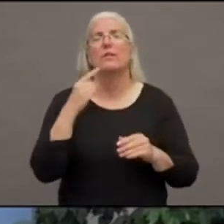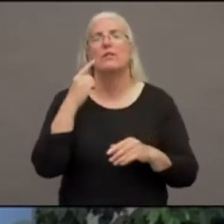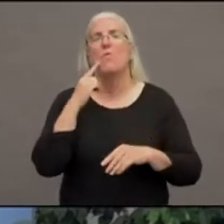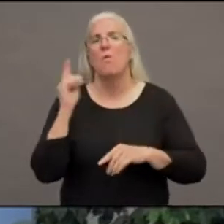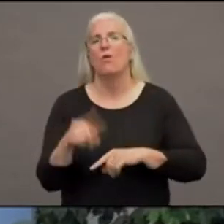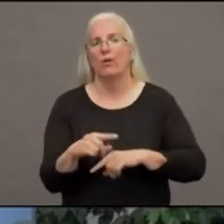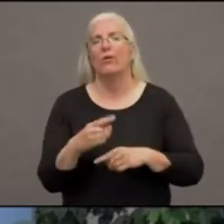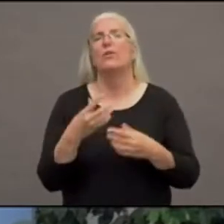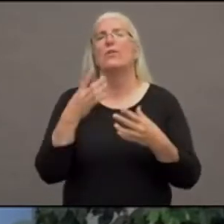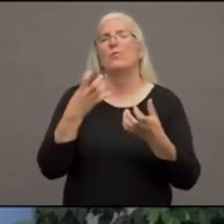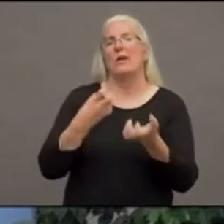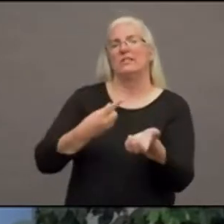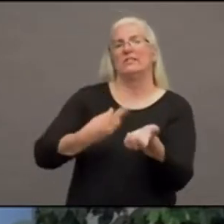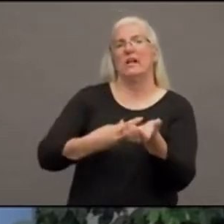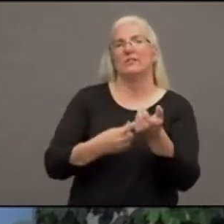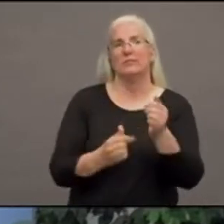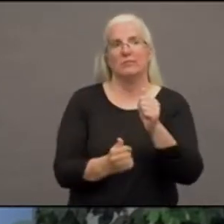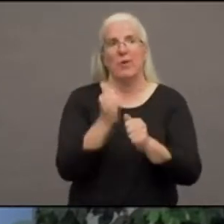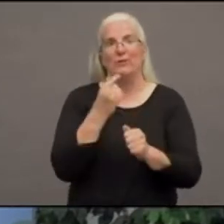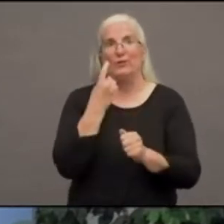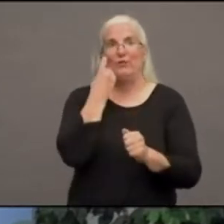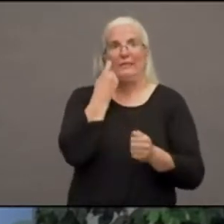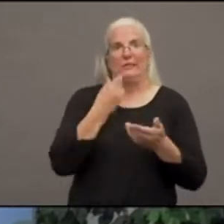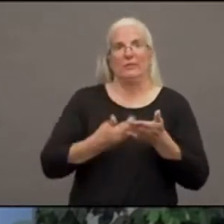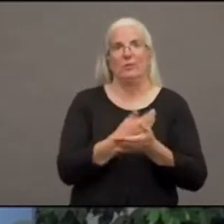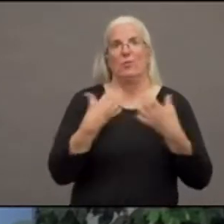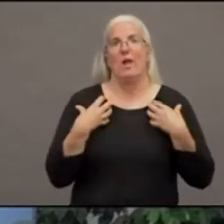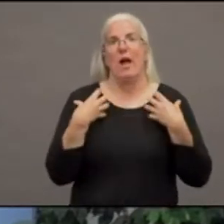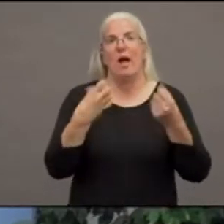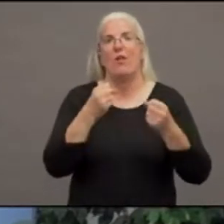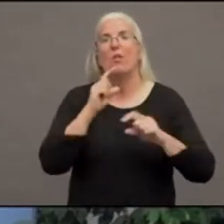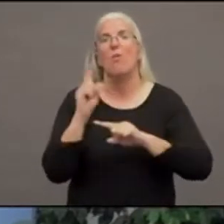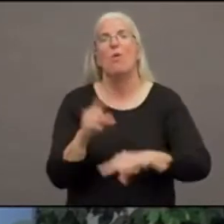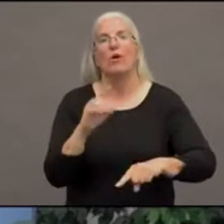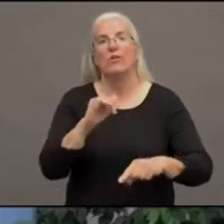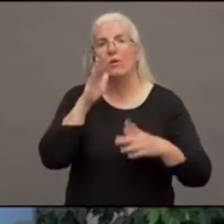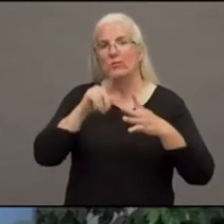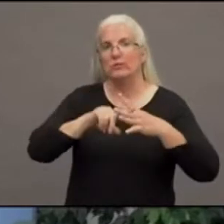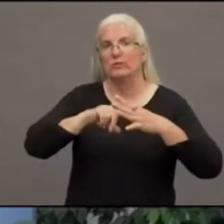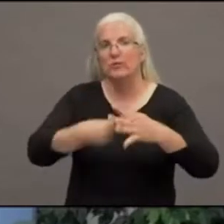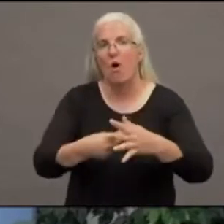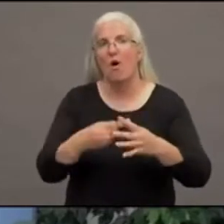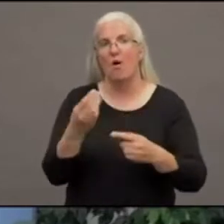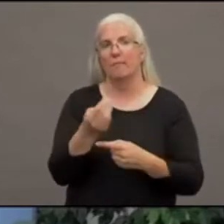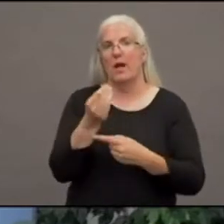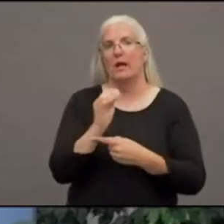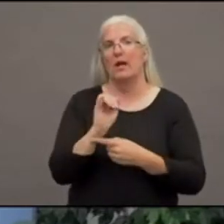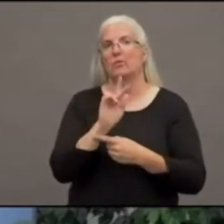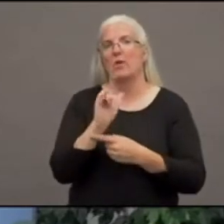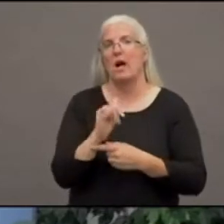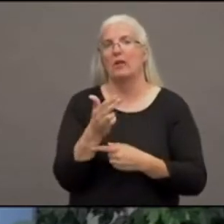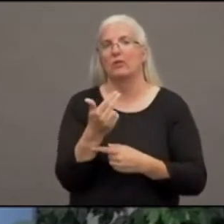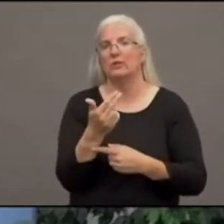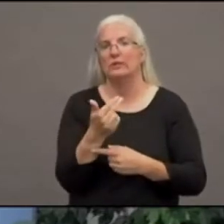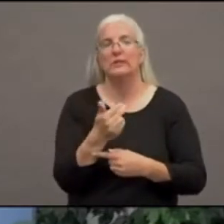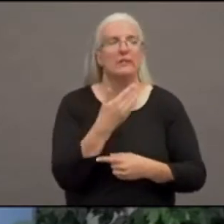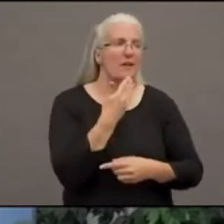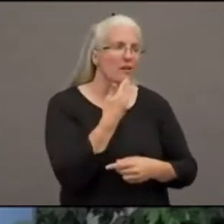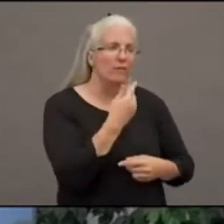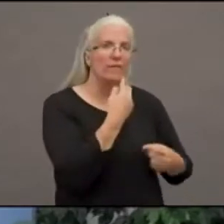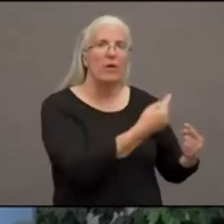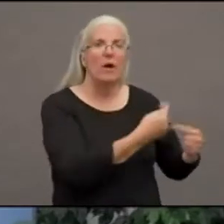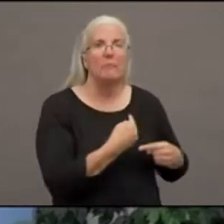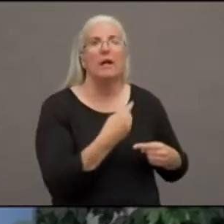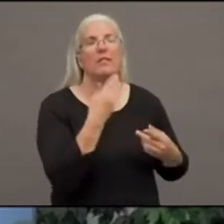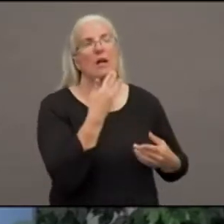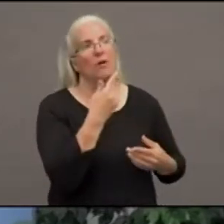order that will go into effect Monday. So James, thank you for being here, and thank you to your team. And maybe you can